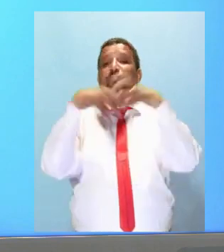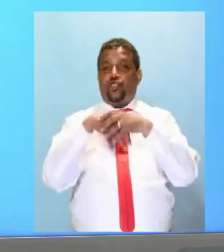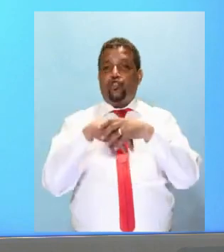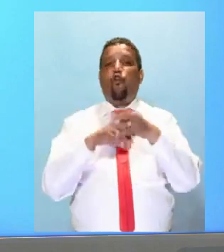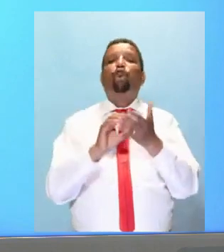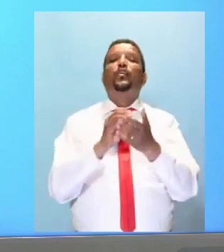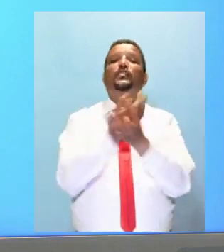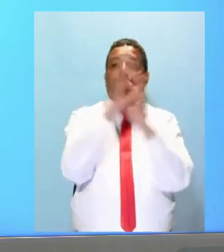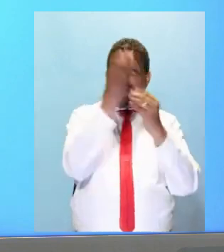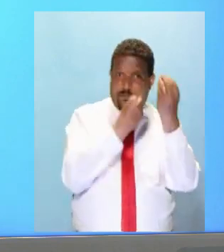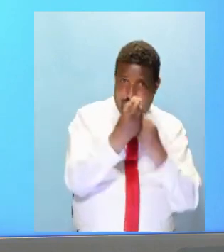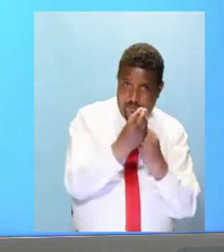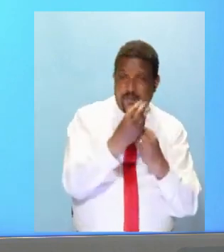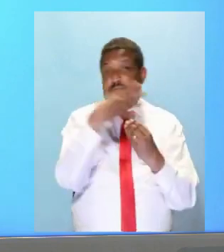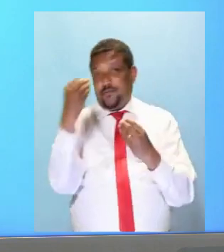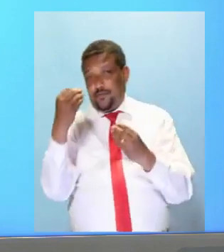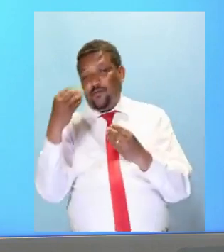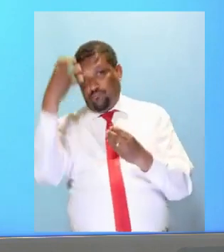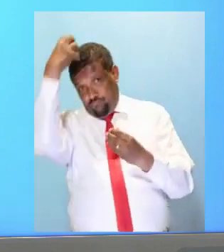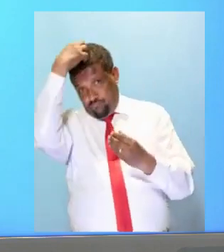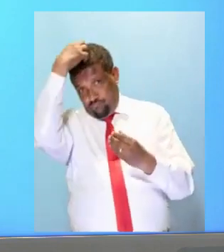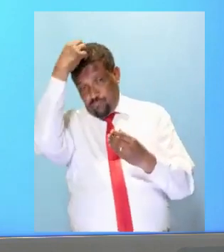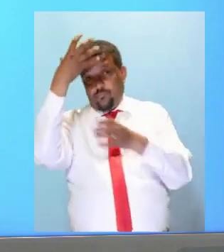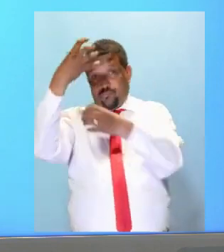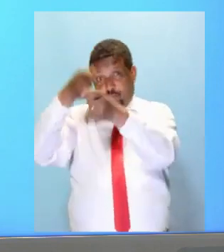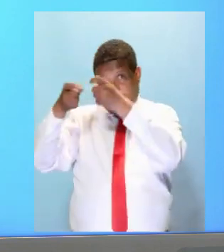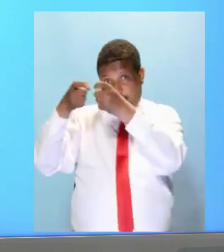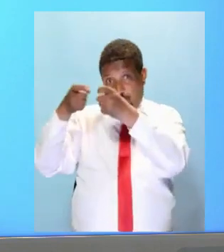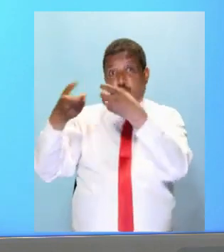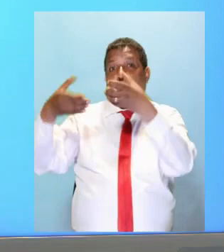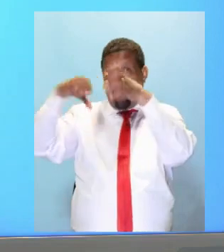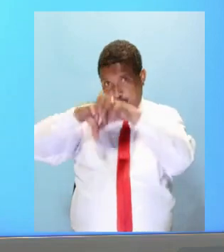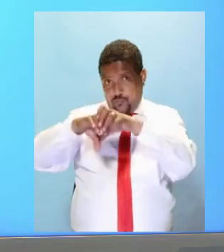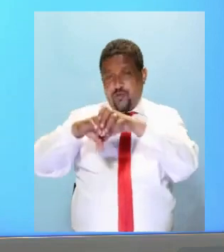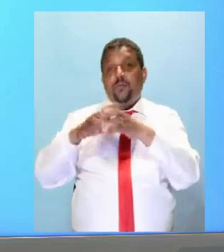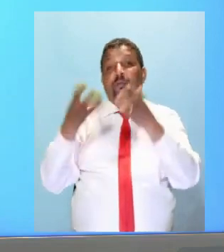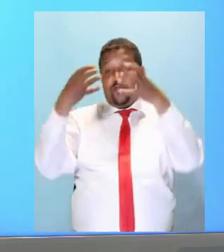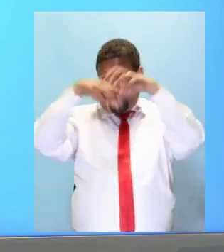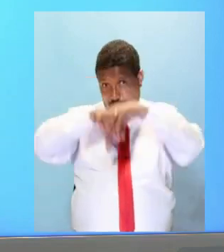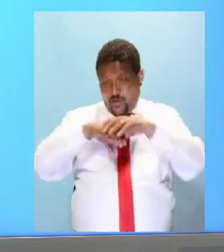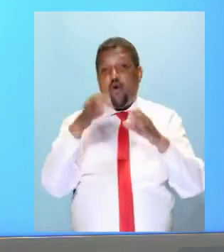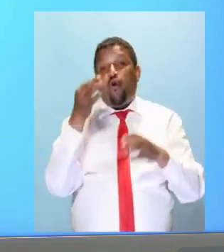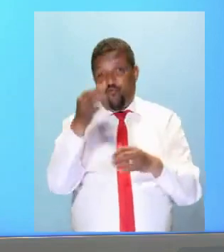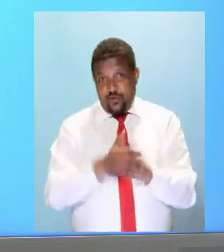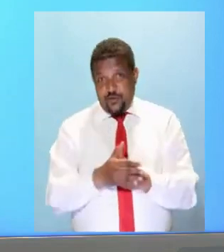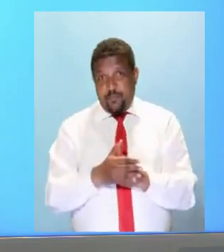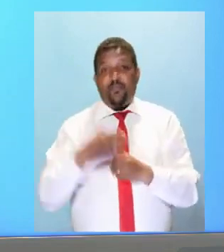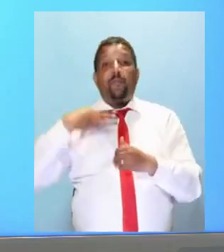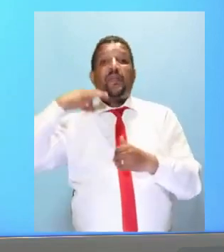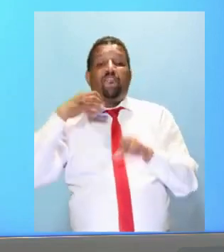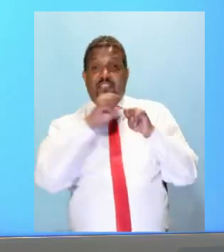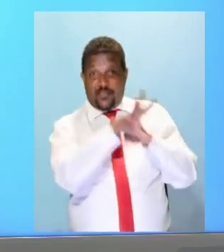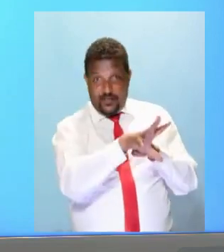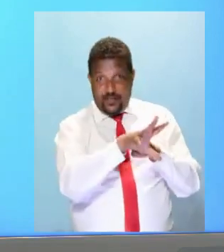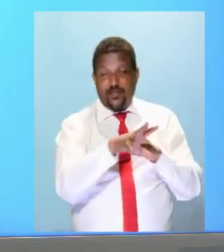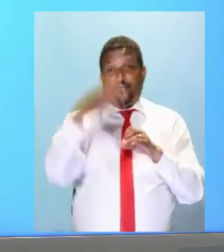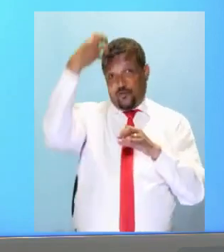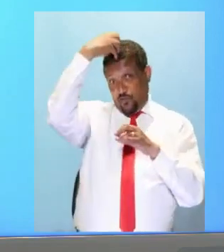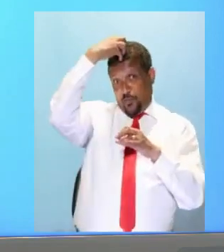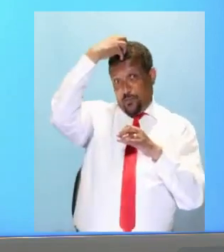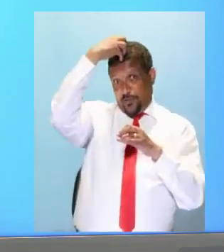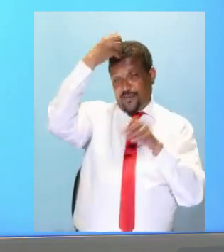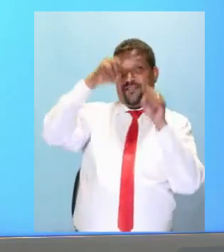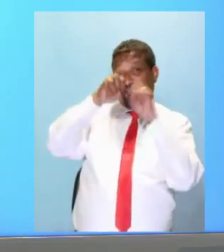the capitalist and the command economy system. Is a mixture of the private sector with the